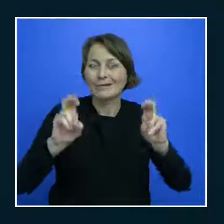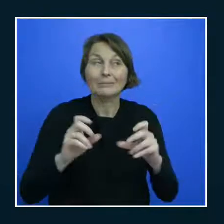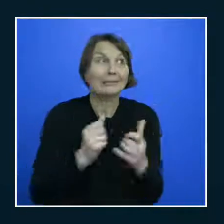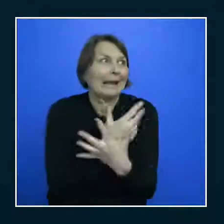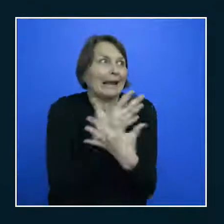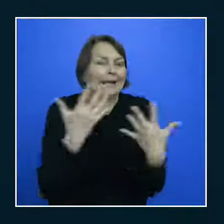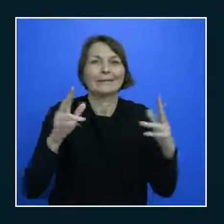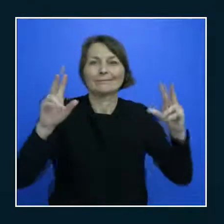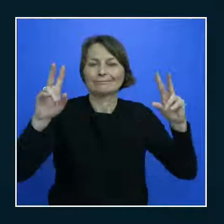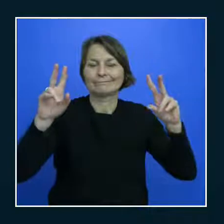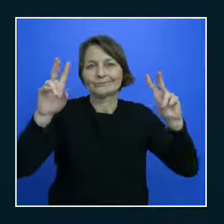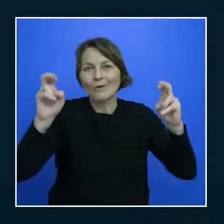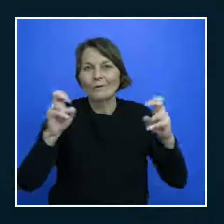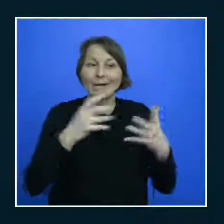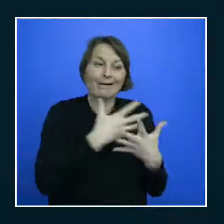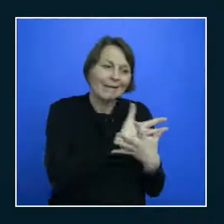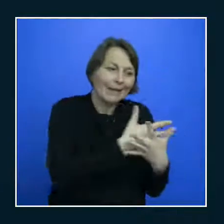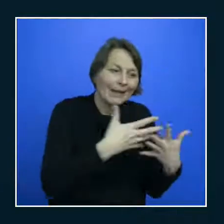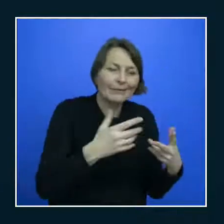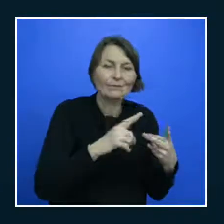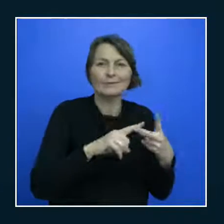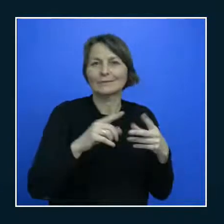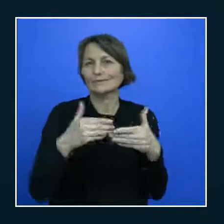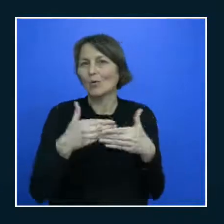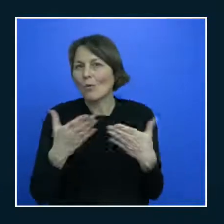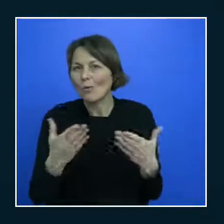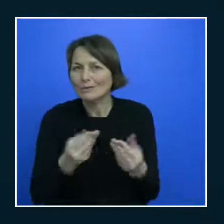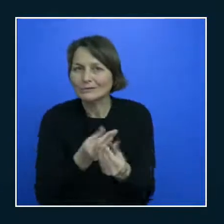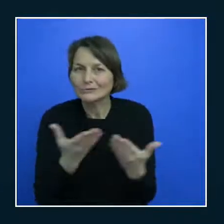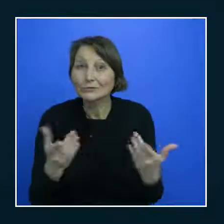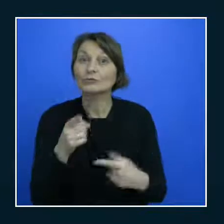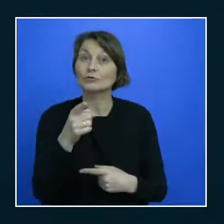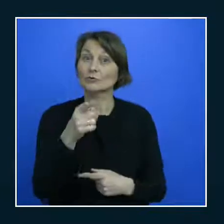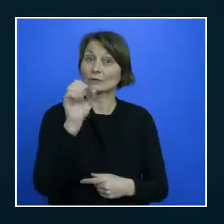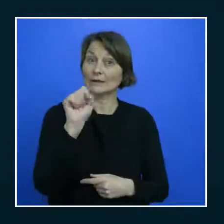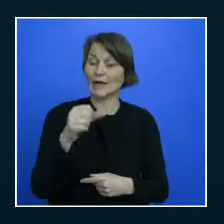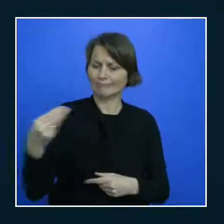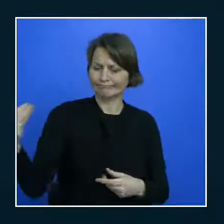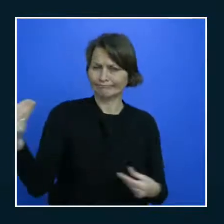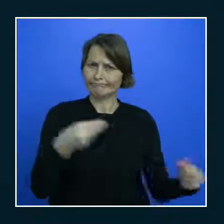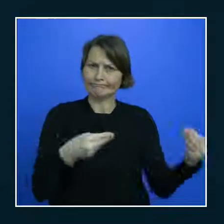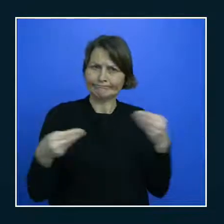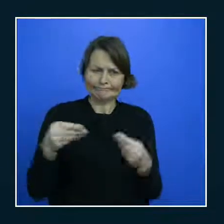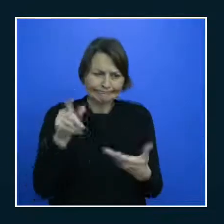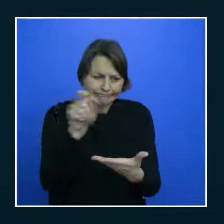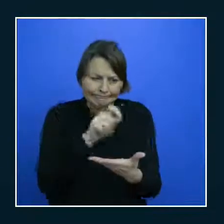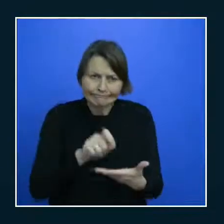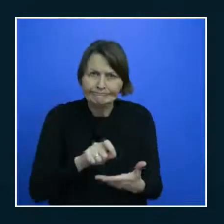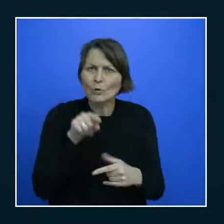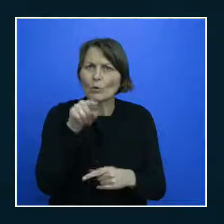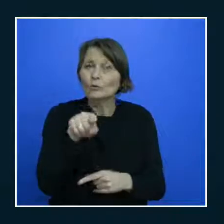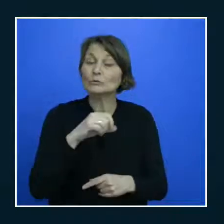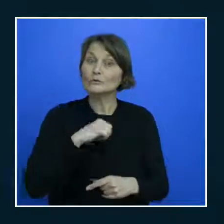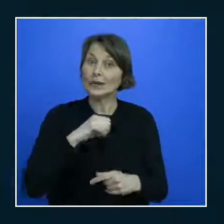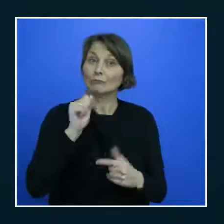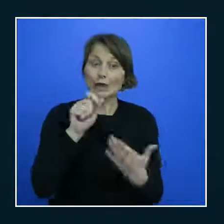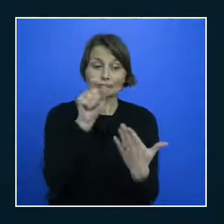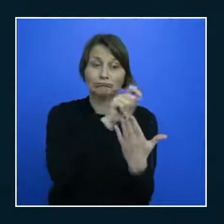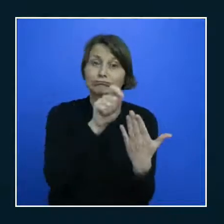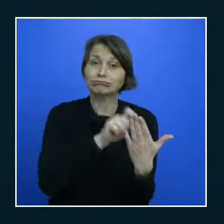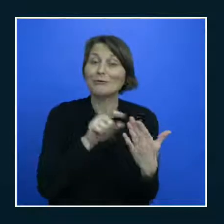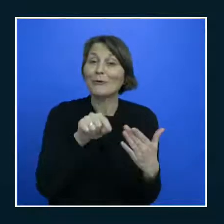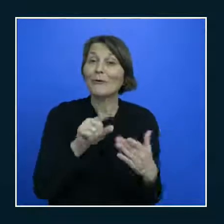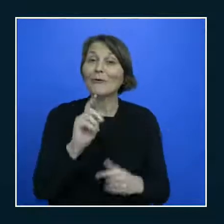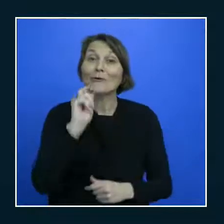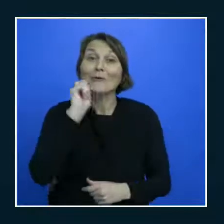open source specific topics. How do you contribute? How do you write in documentation? But also some cool projects we